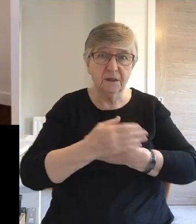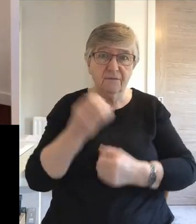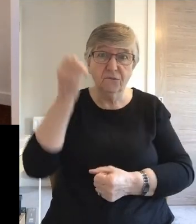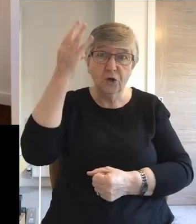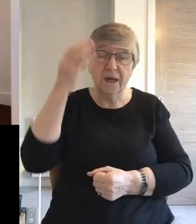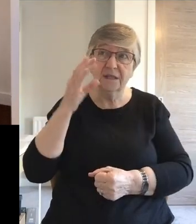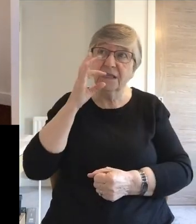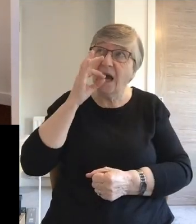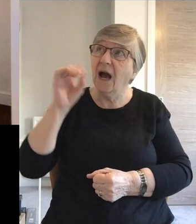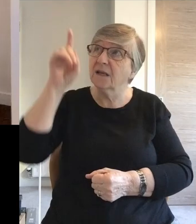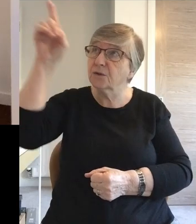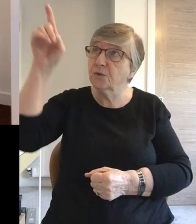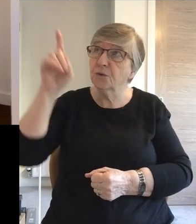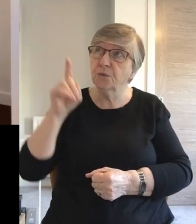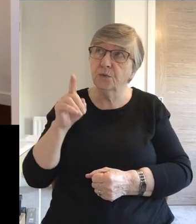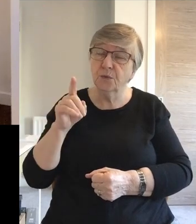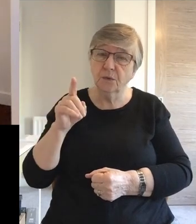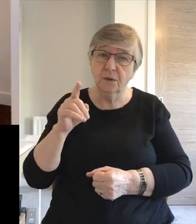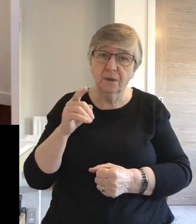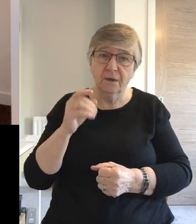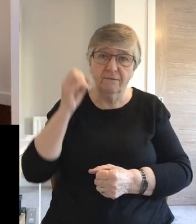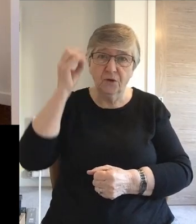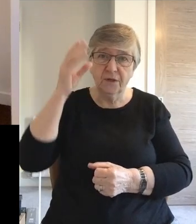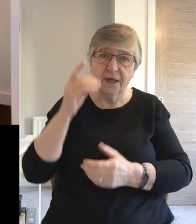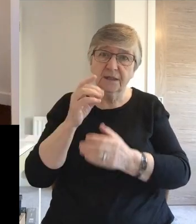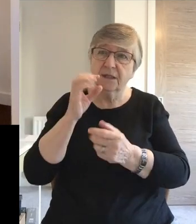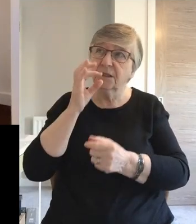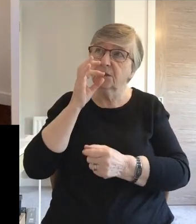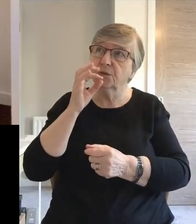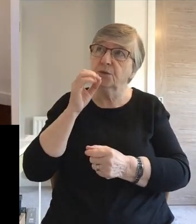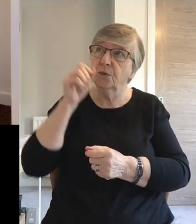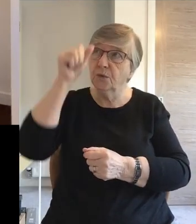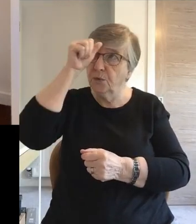forgetting to seek you out and know you,